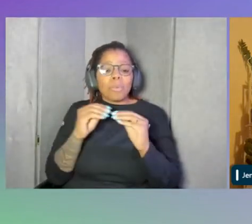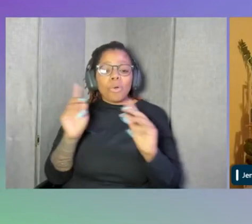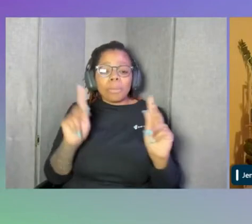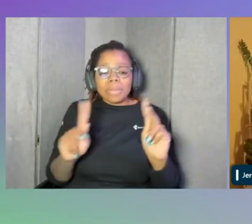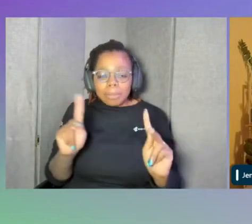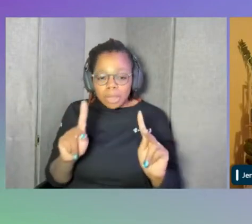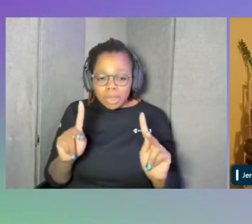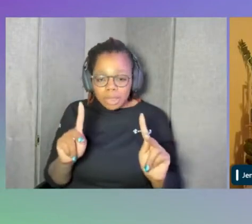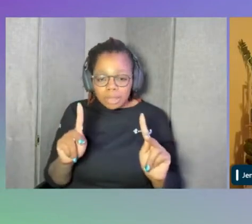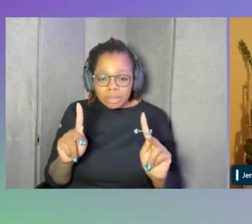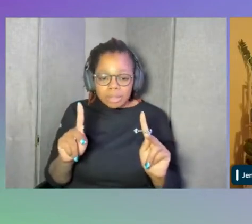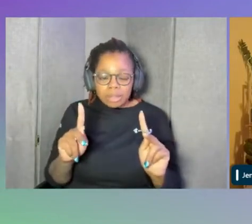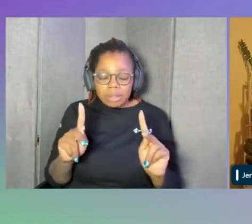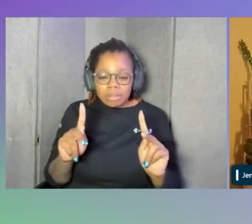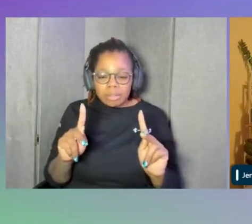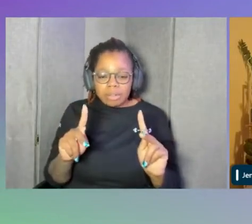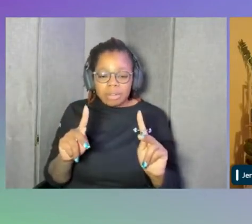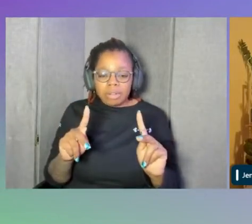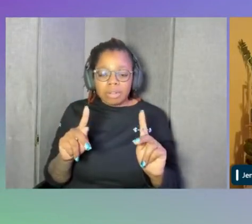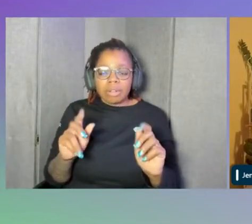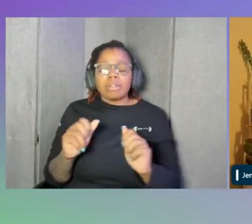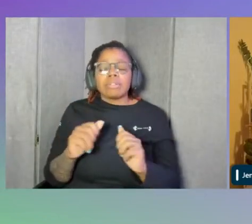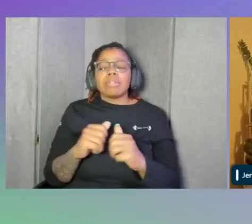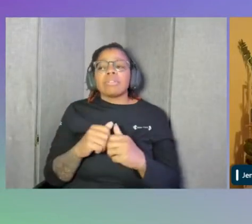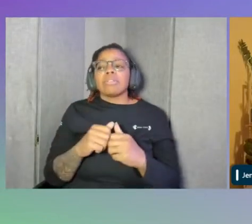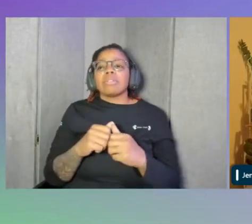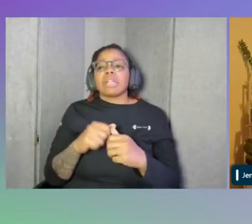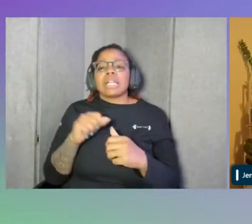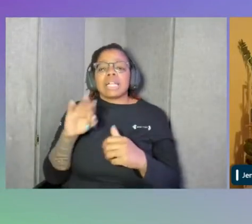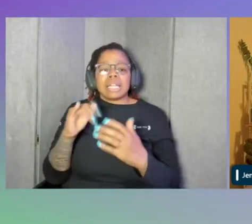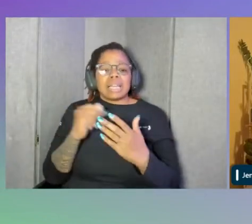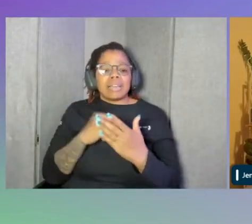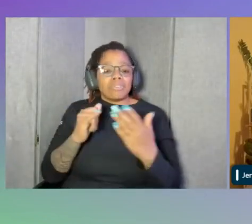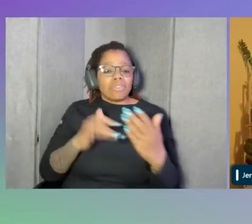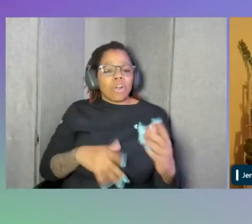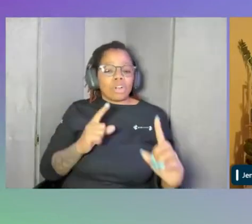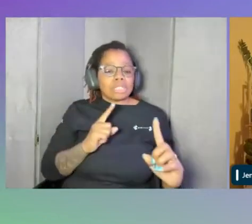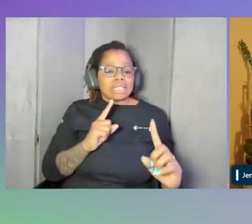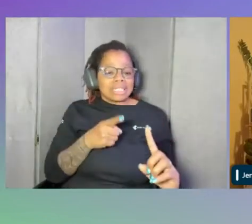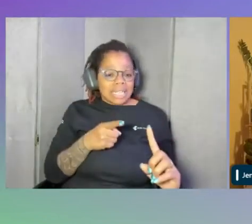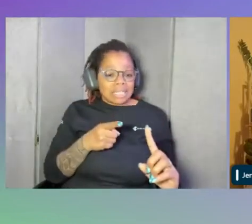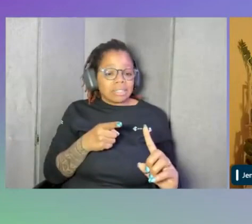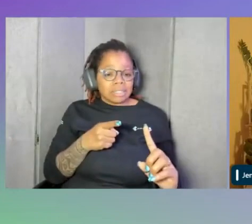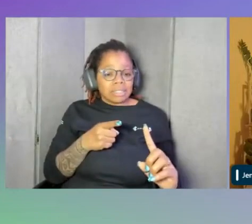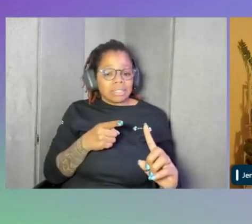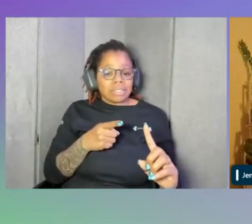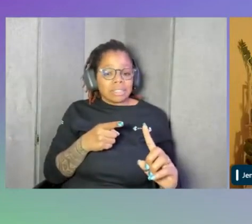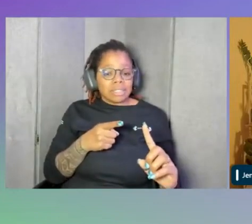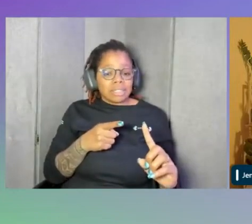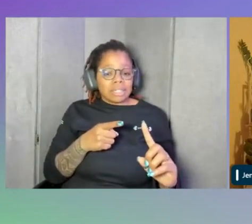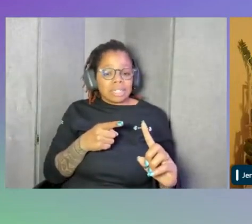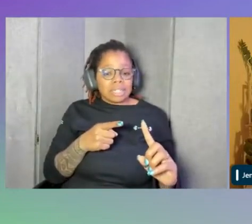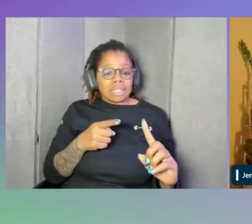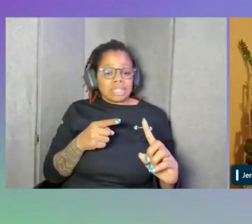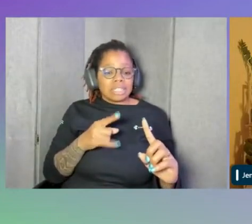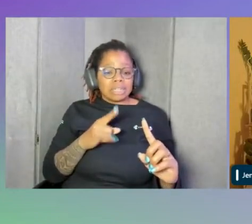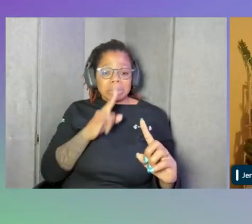people. So if an artist intends to be